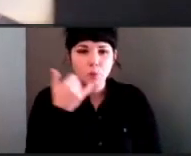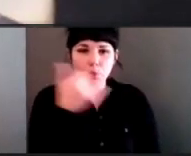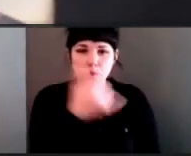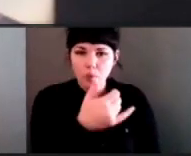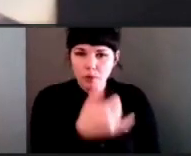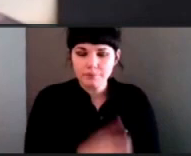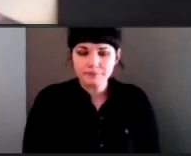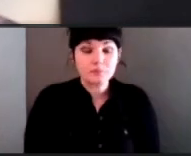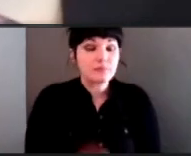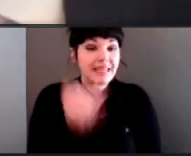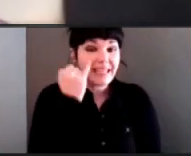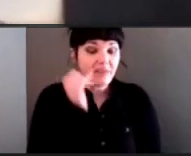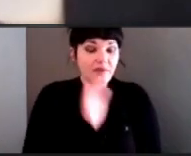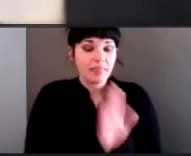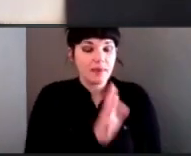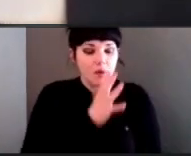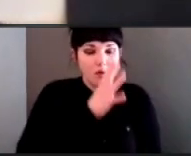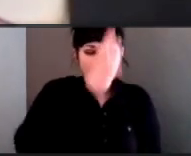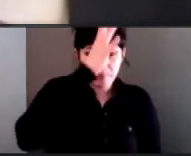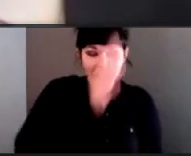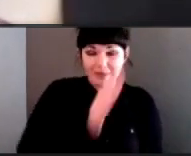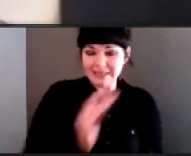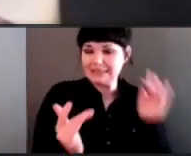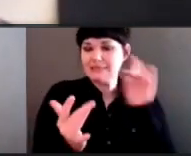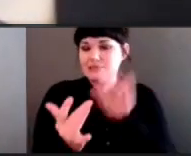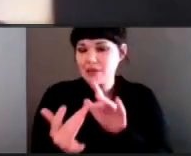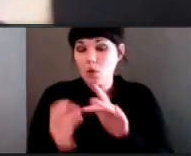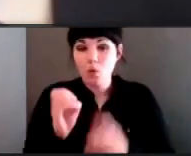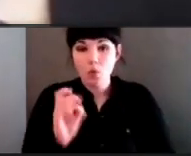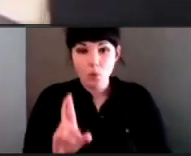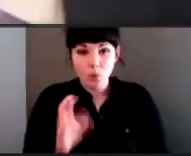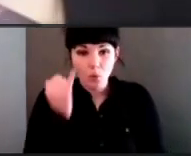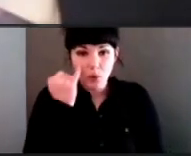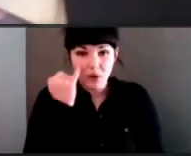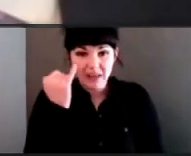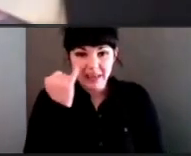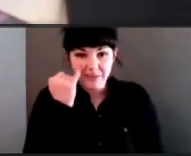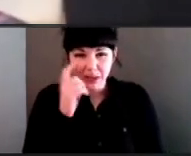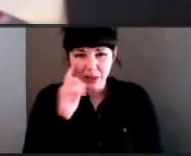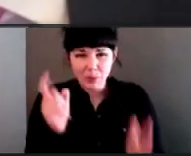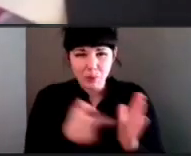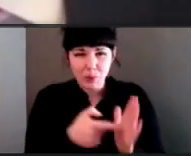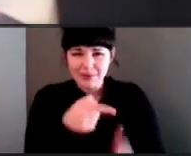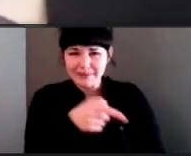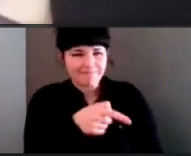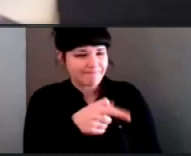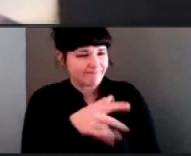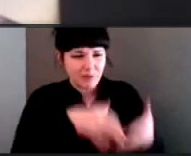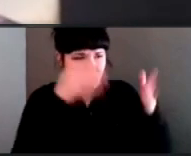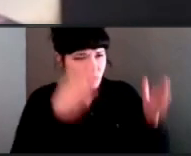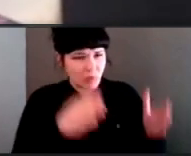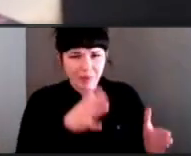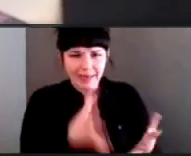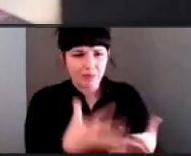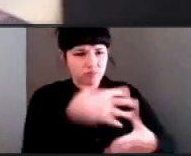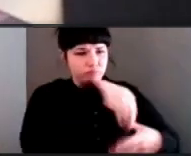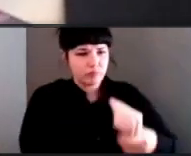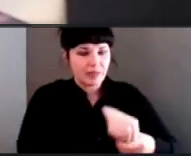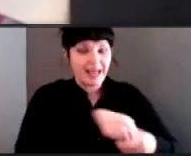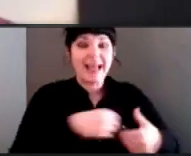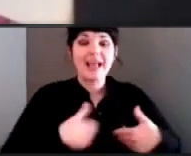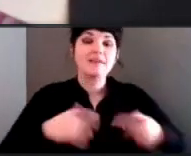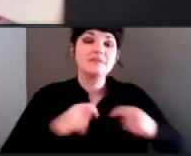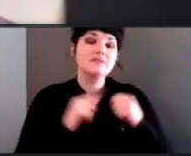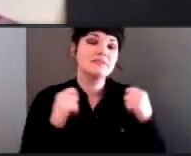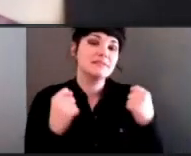if the teacher is seeing that I'm a student and I'm not as engaged, now there's another opportunity for that support systems to be in